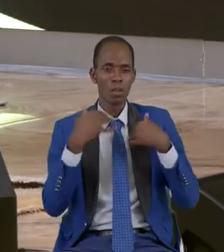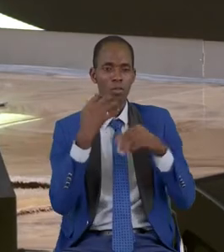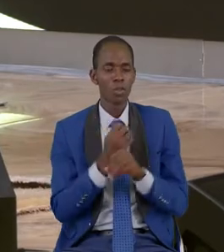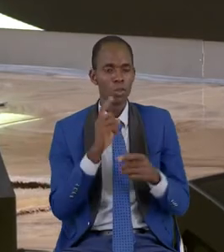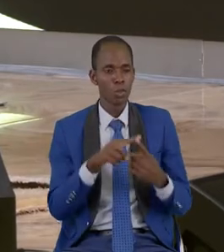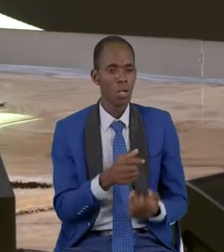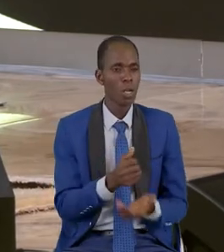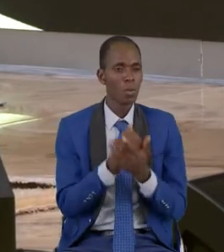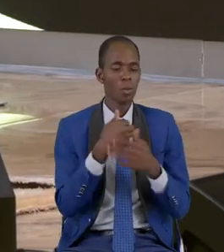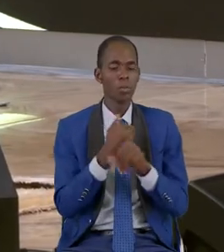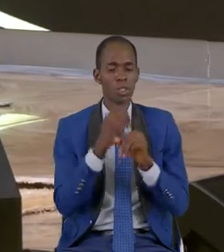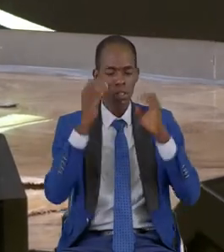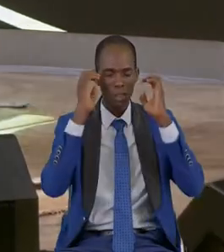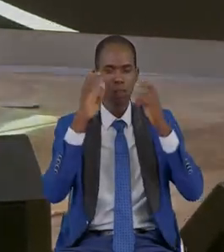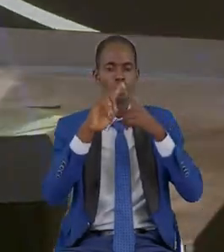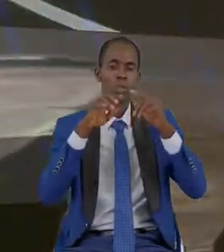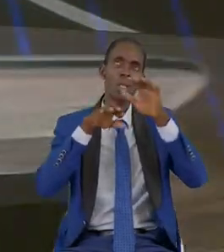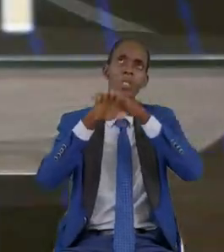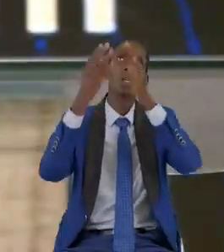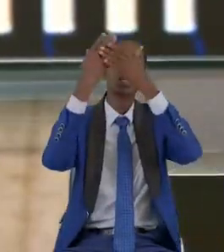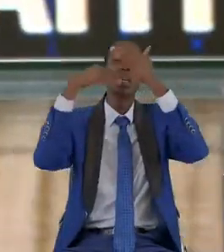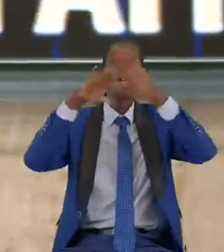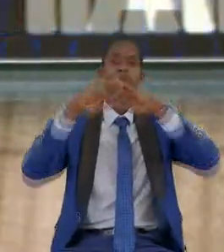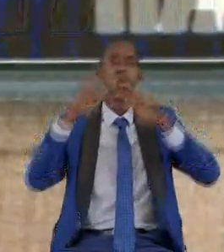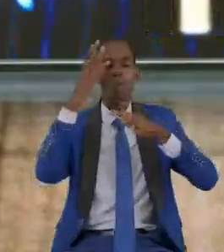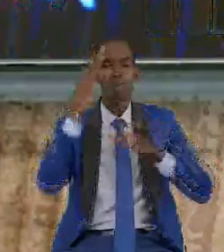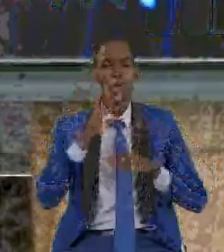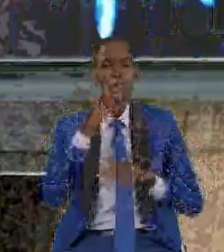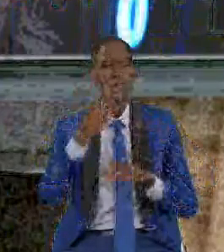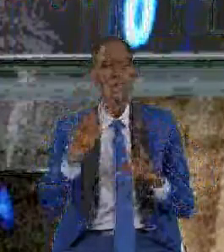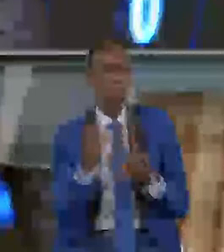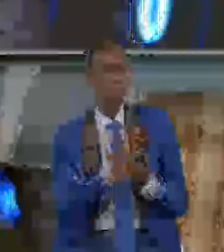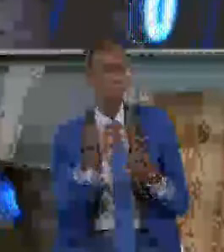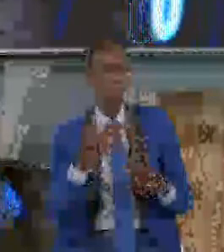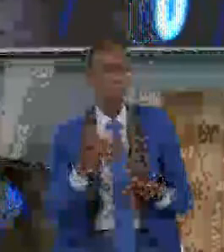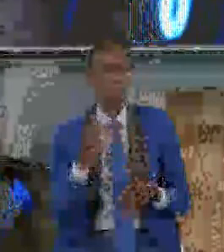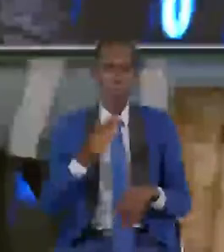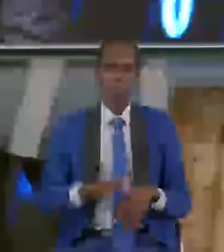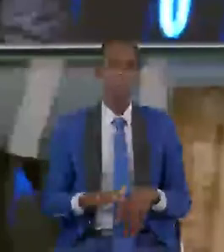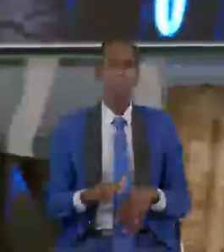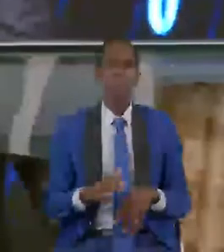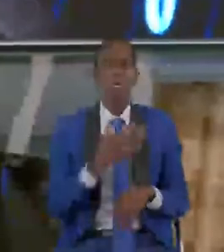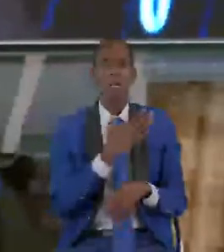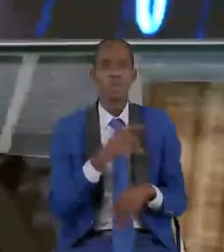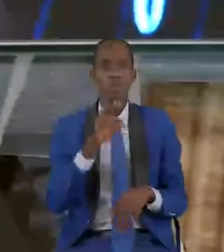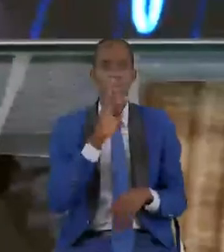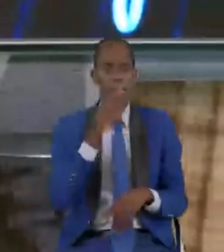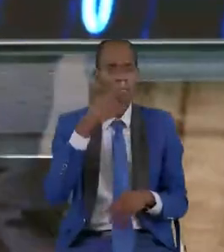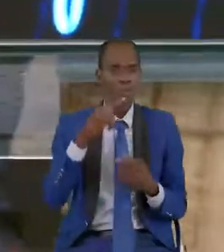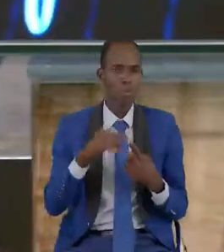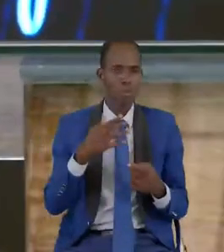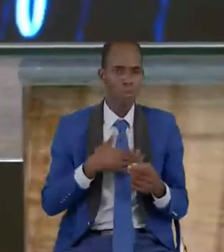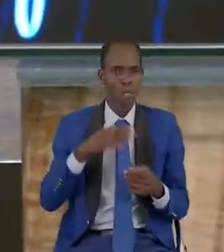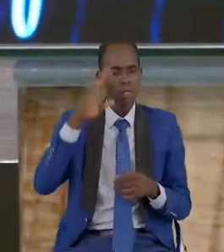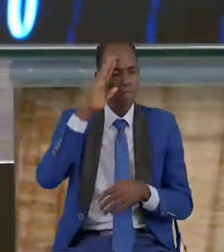make heaven. Why are you doing like this to my child? And you are telling my child not to continue